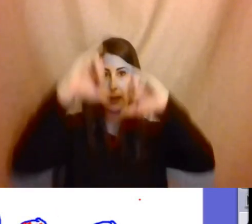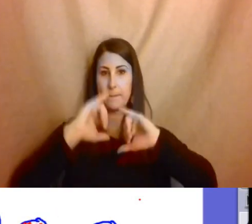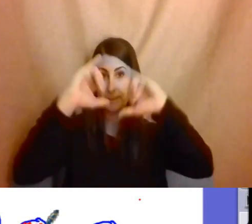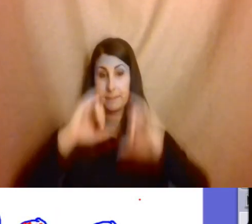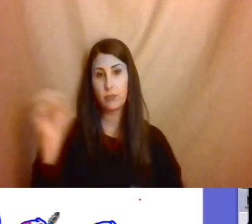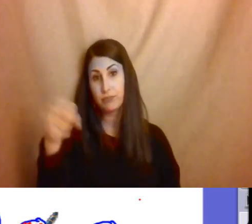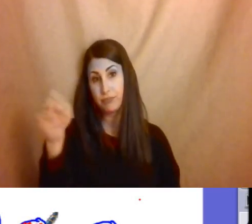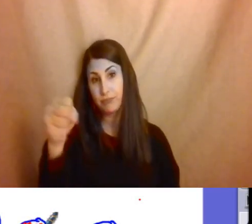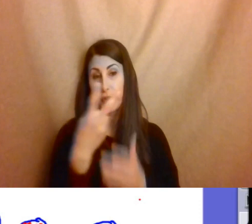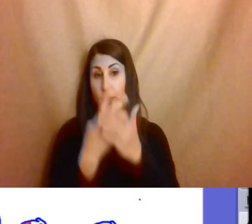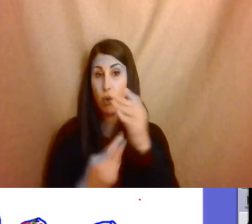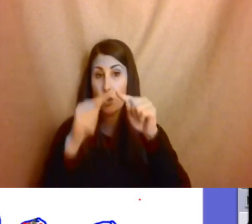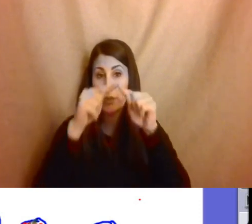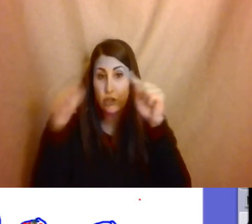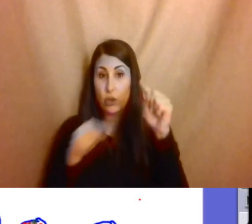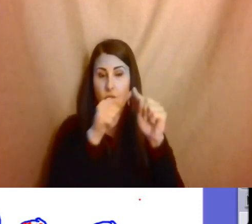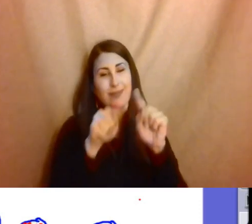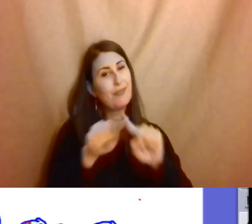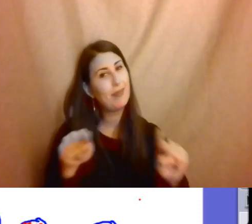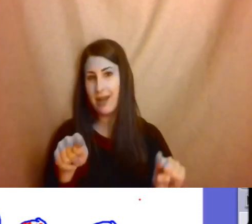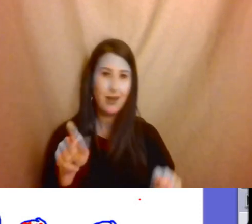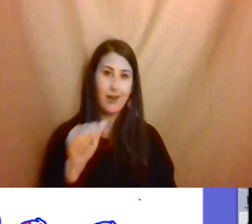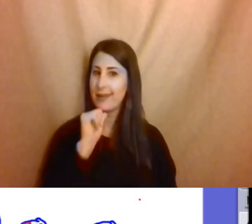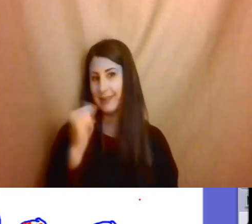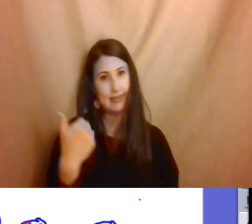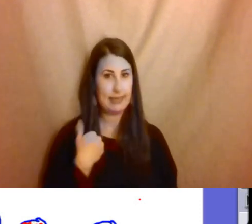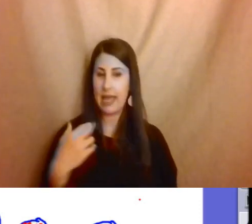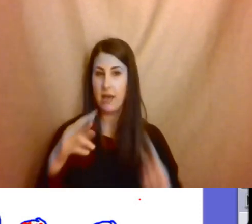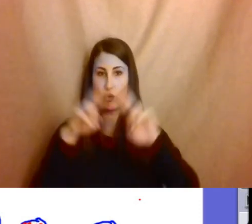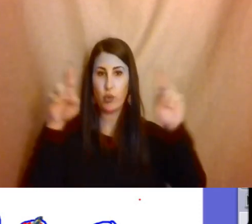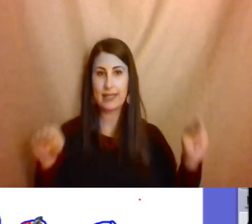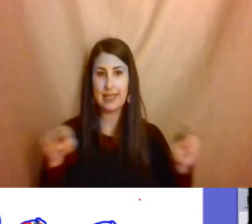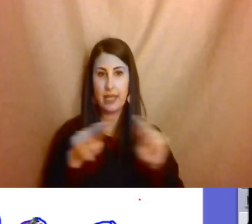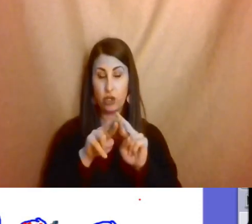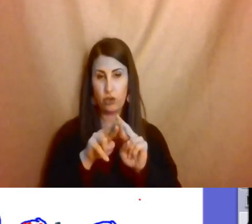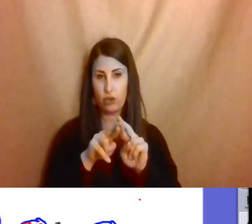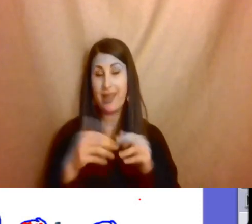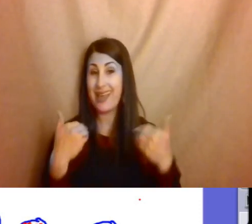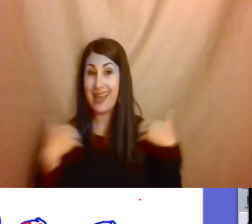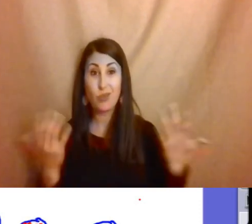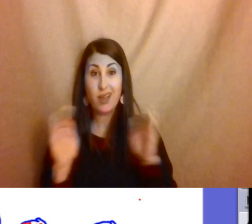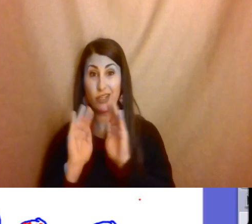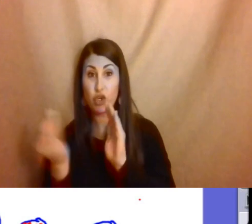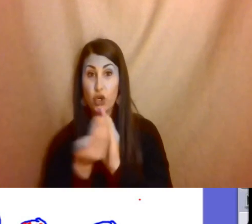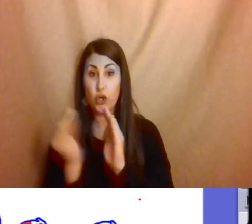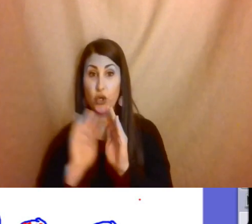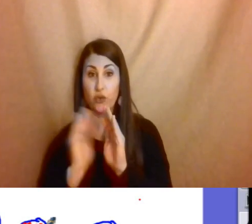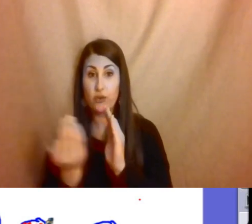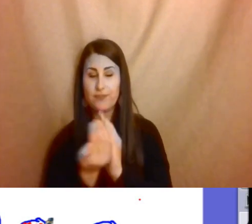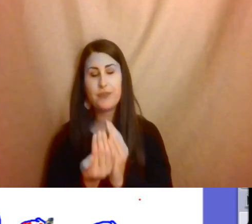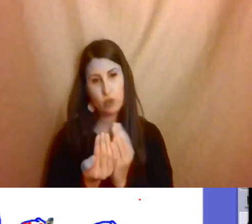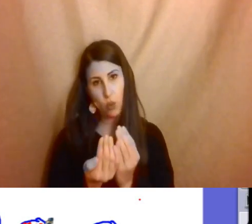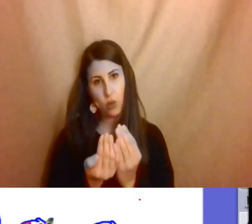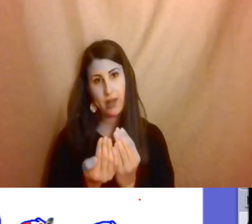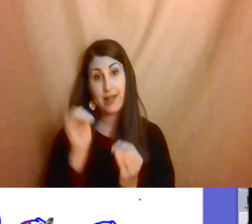the same shape. They're both circles. But it doesn't have rectangular sides. It has curved sides. So that's why a cylinder